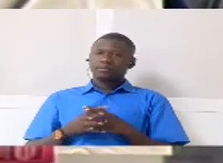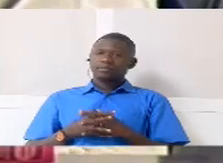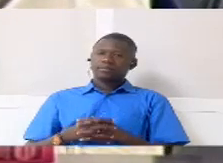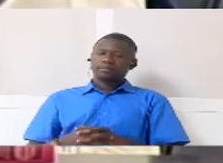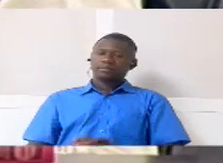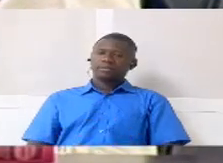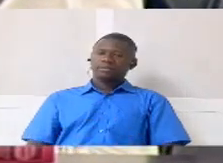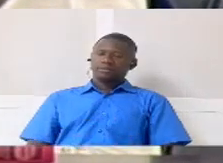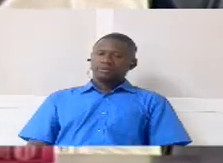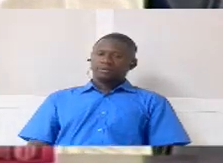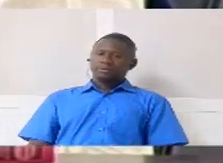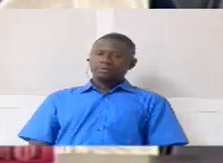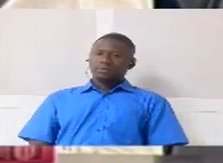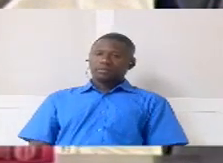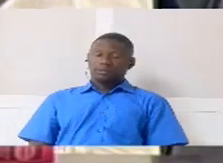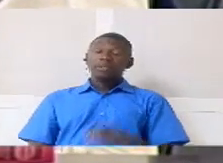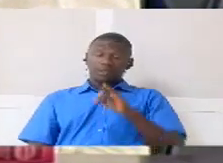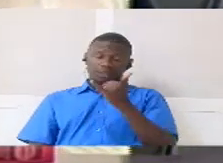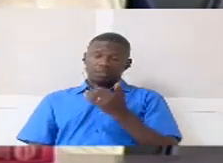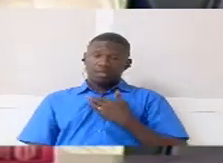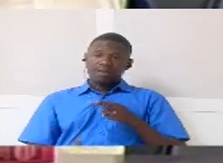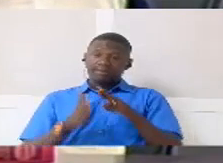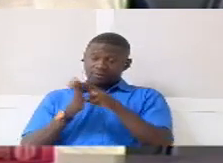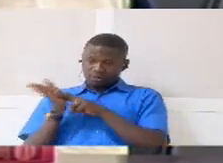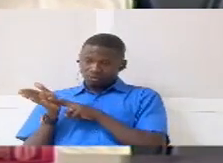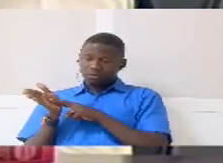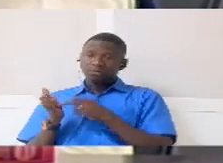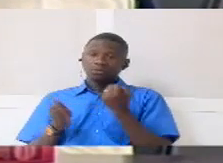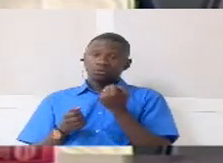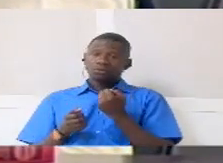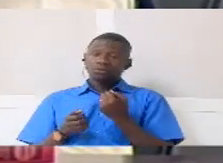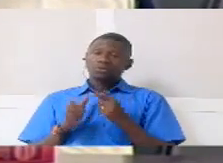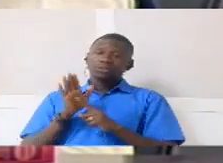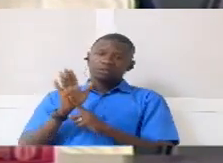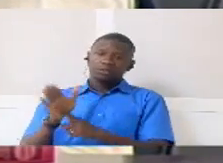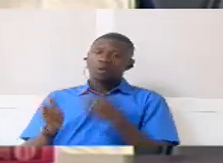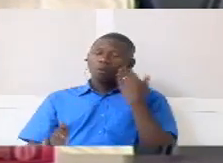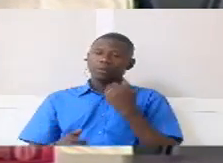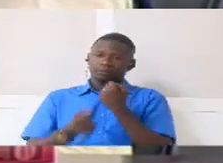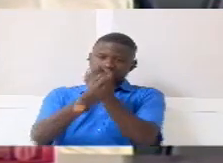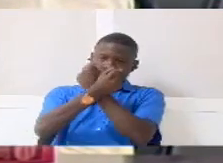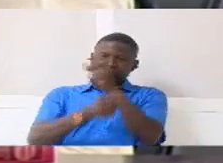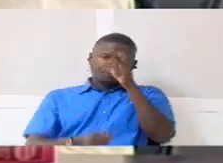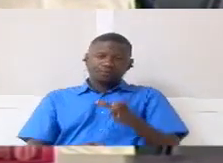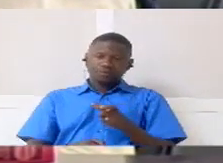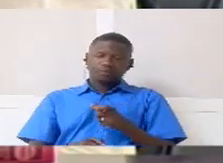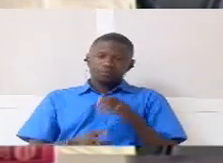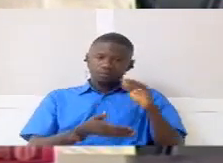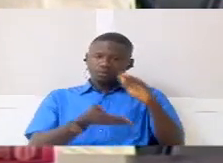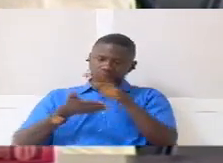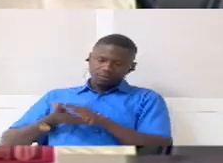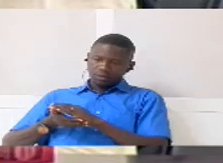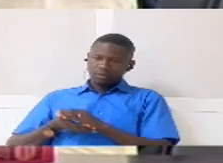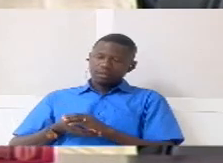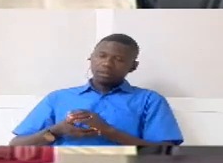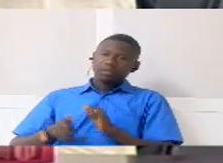prisoner frandi ngenta frandi la damendo. Yes, there are rules because when a prisoner is been admitted we issue with a receipt so that you can